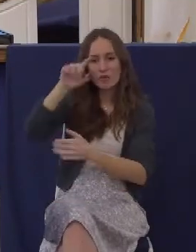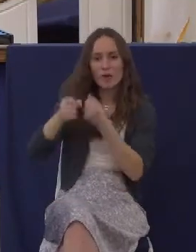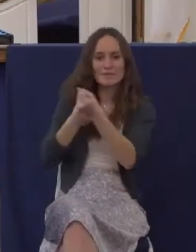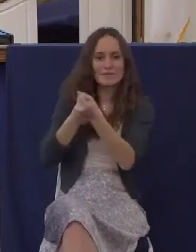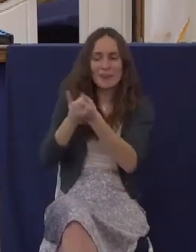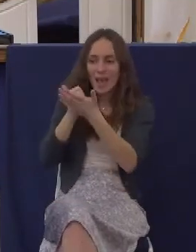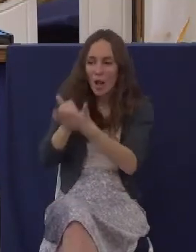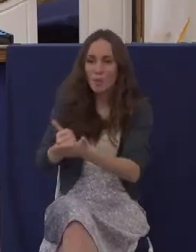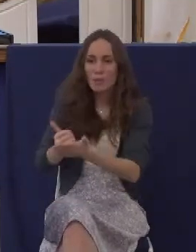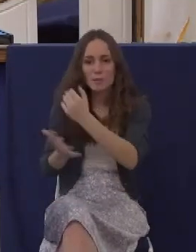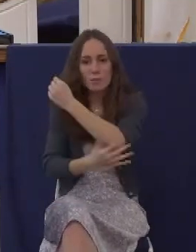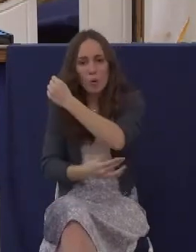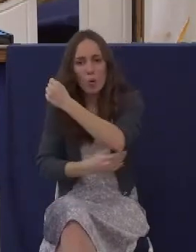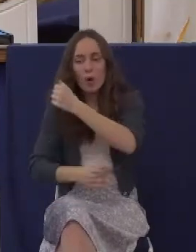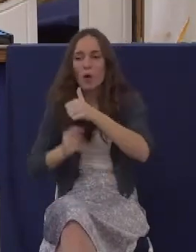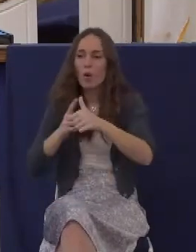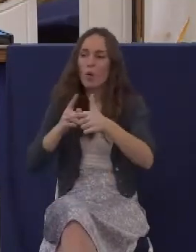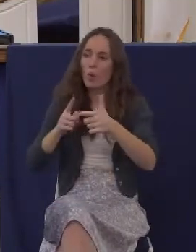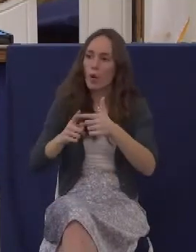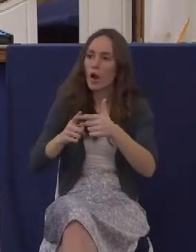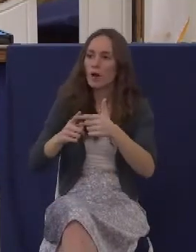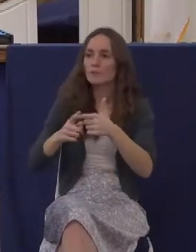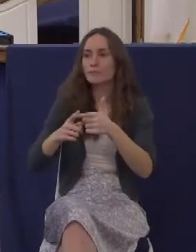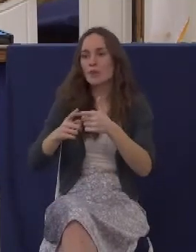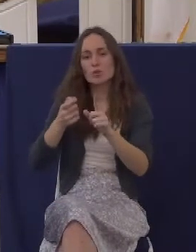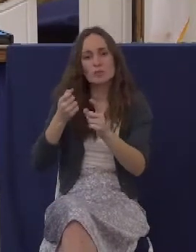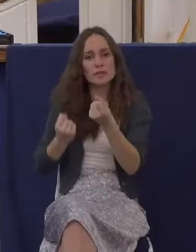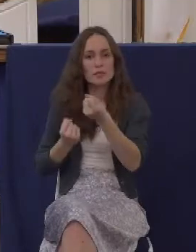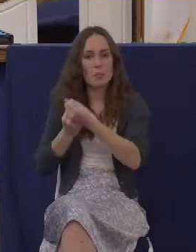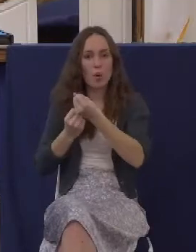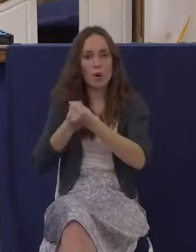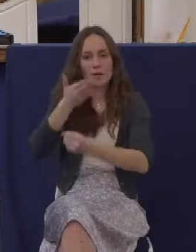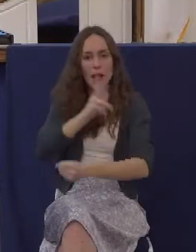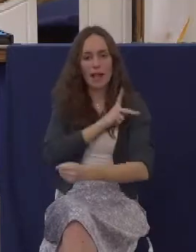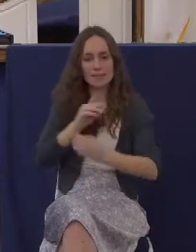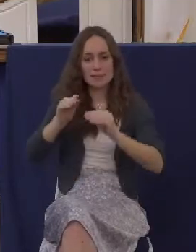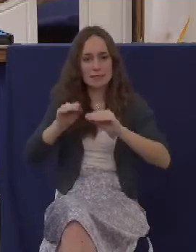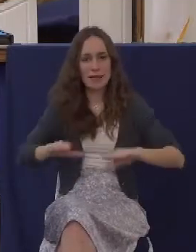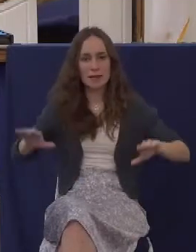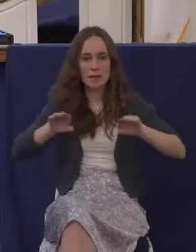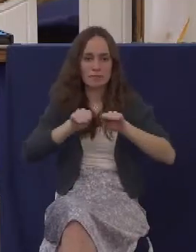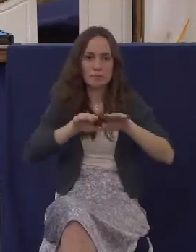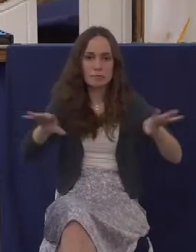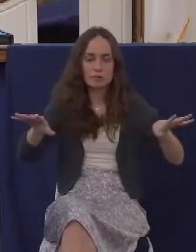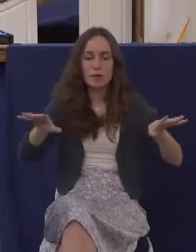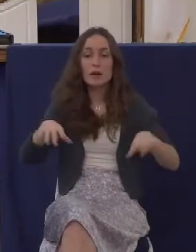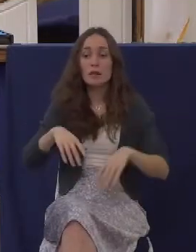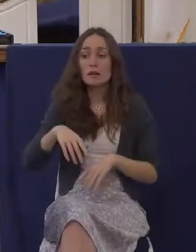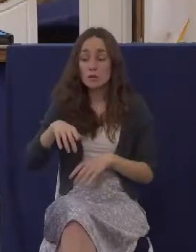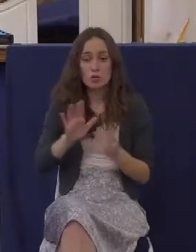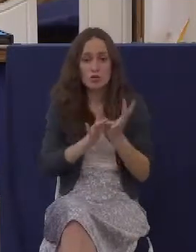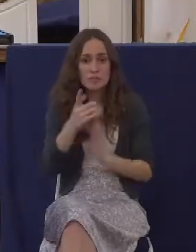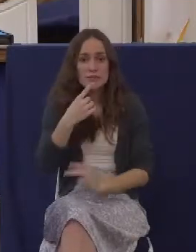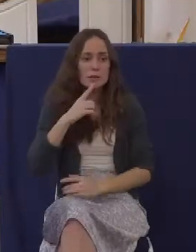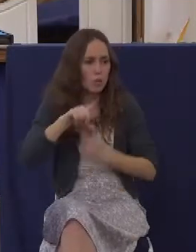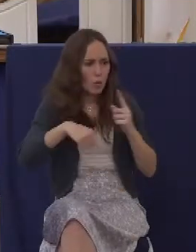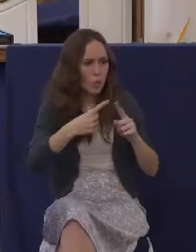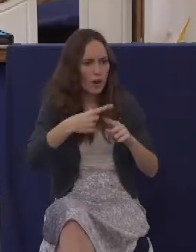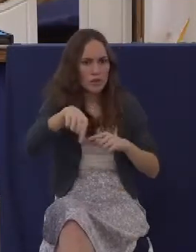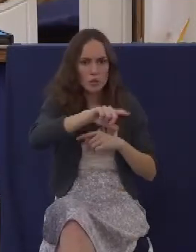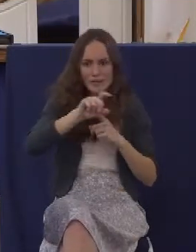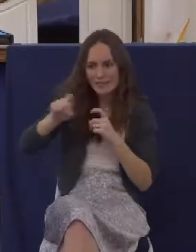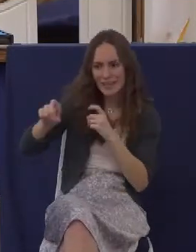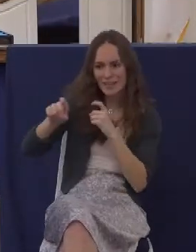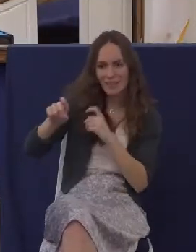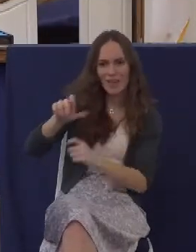giving perhaps to advance the kingdom of God. He says, when you do the alms in verse number 2, don't sound the trumpet. He may